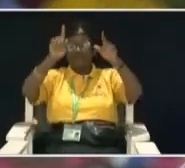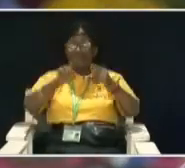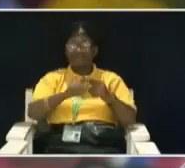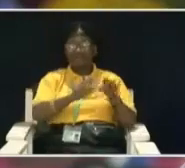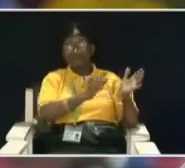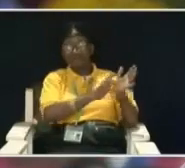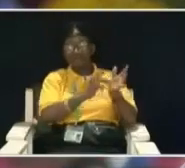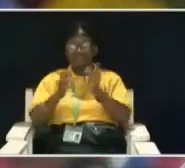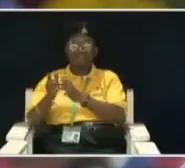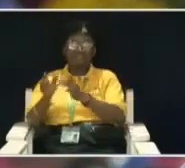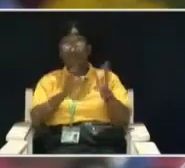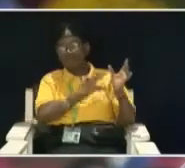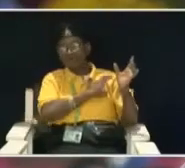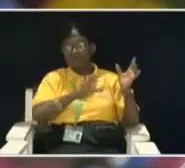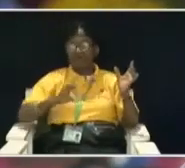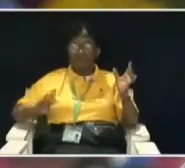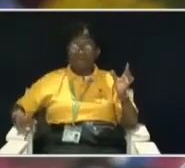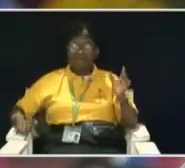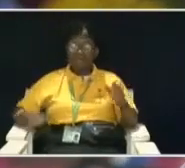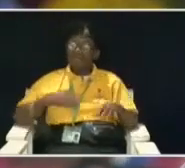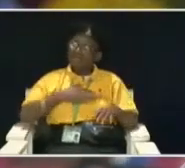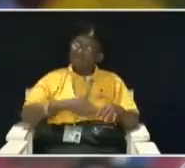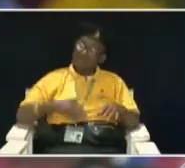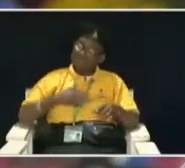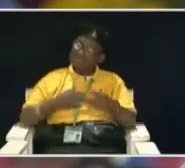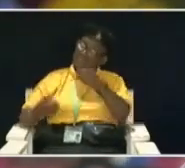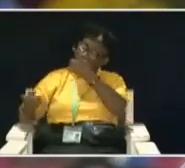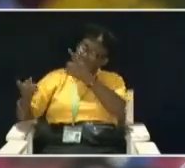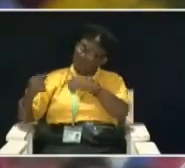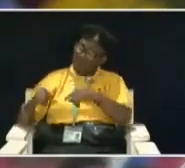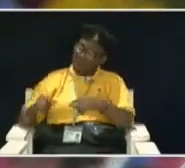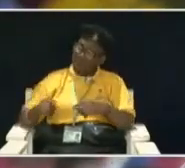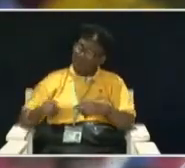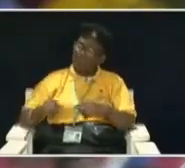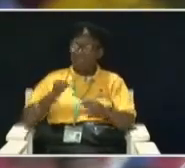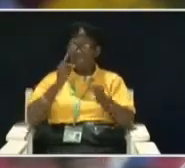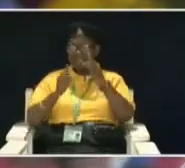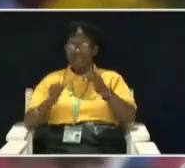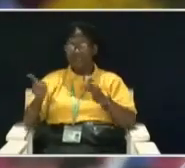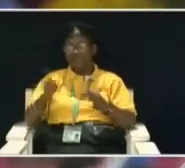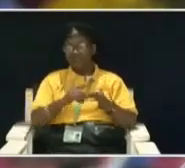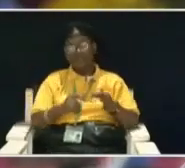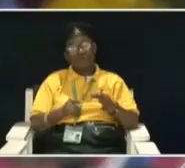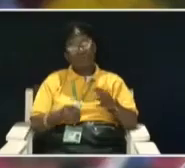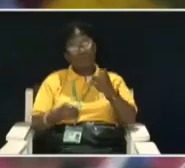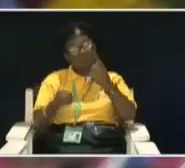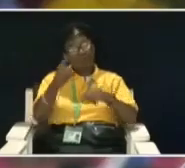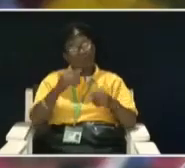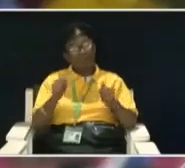you come with children, if you are coming forward to surrender your life to Jesus, bring your children with you,